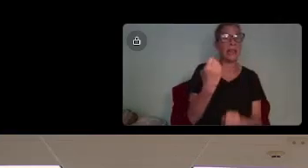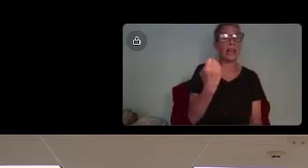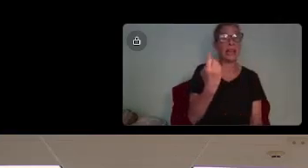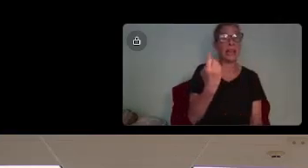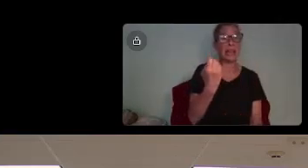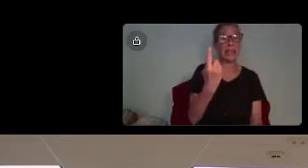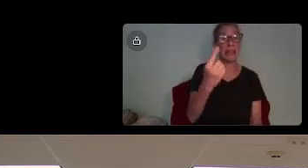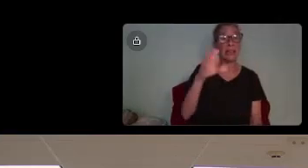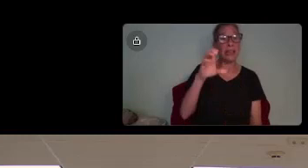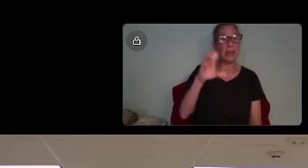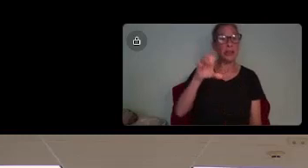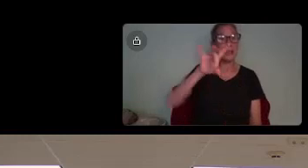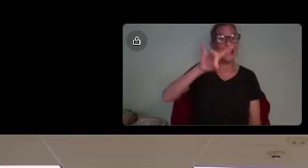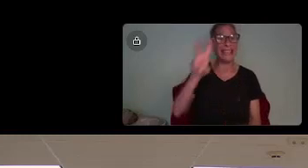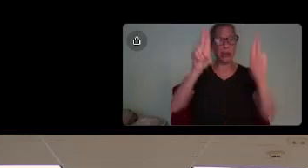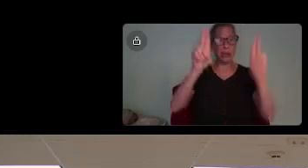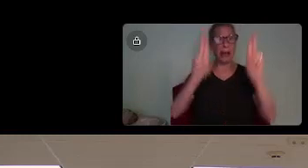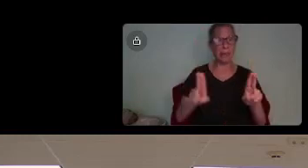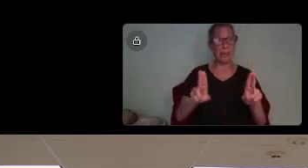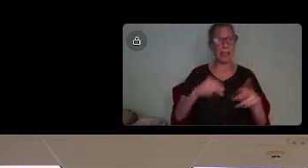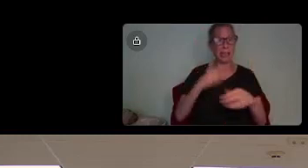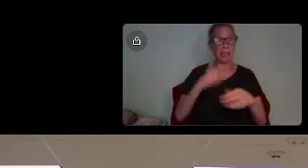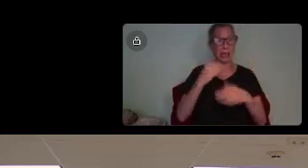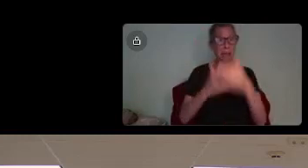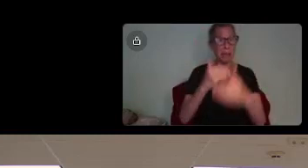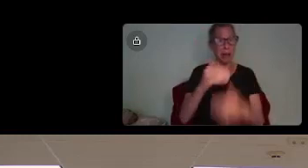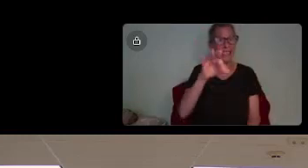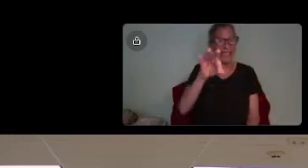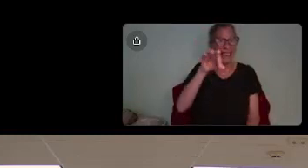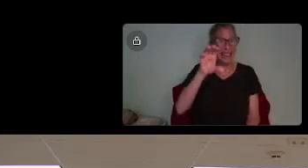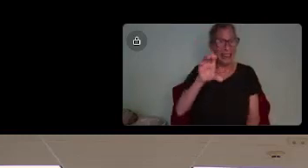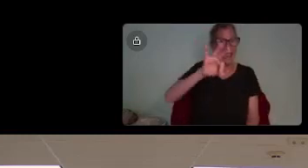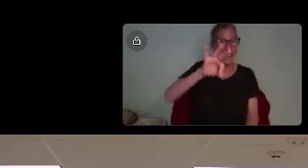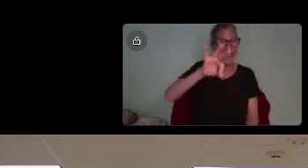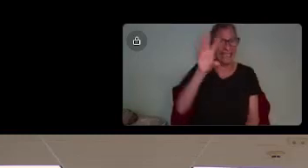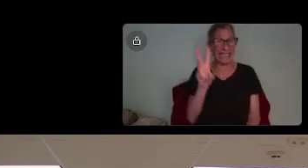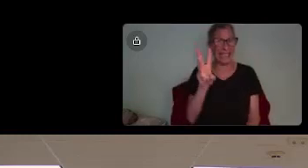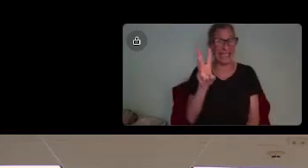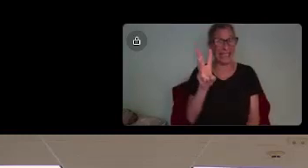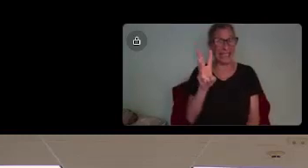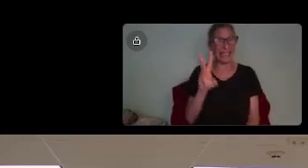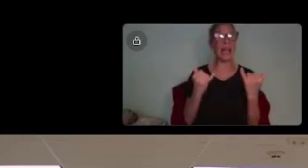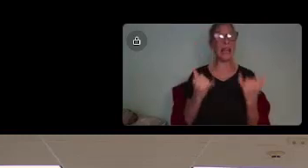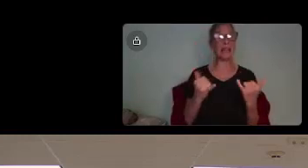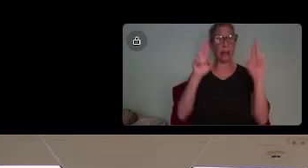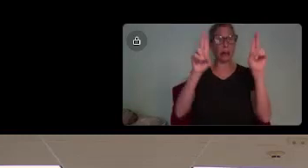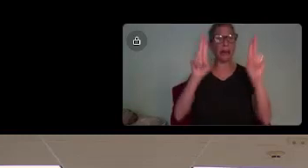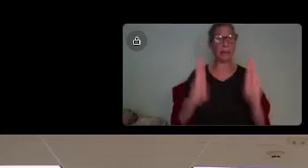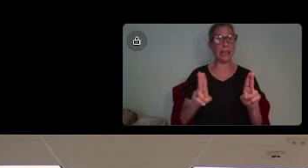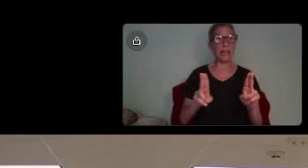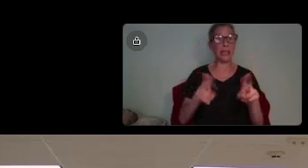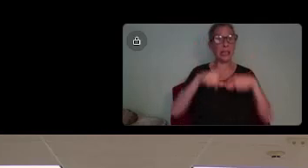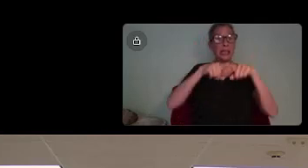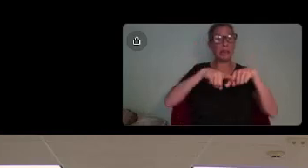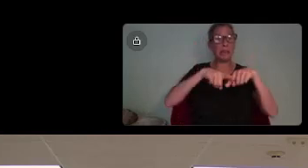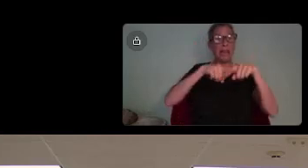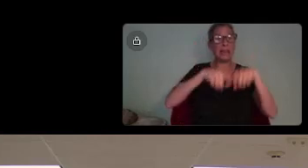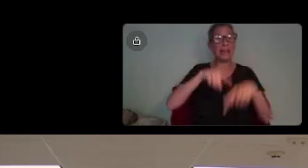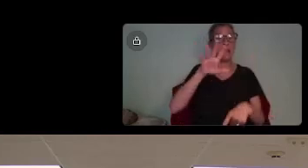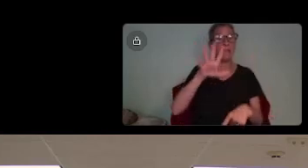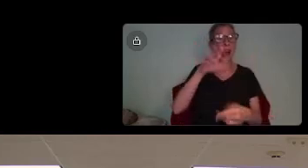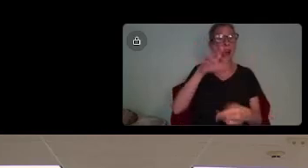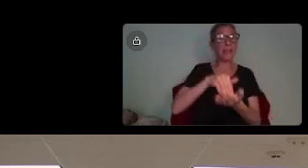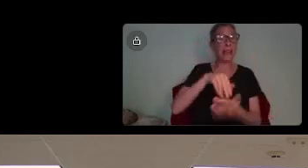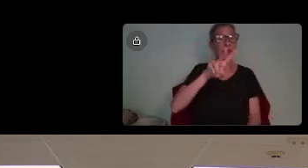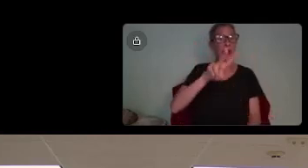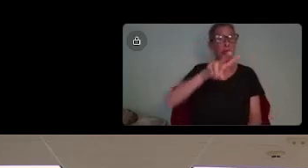1,182 applications. It processed 996, and the current applications pending are